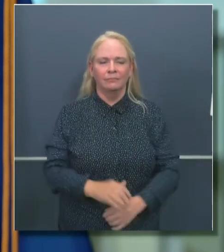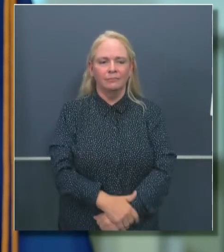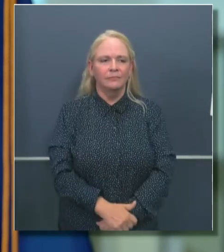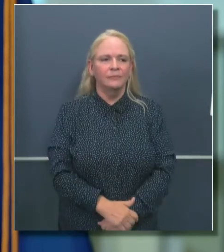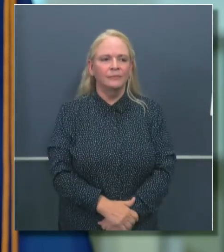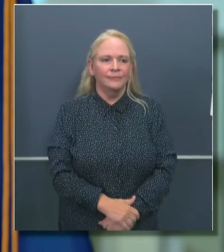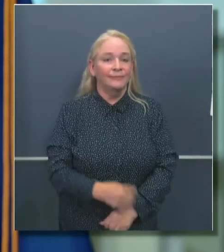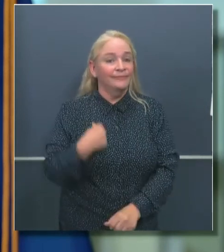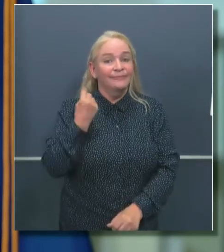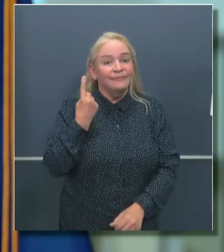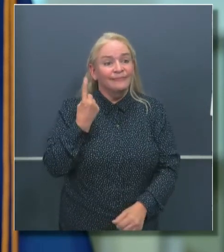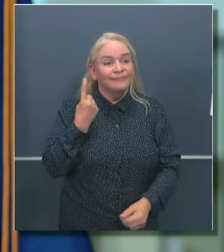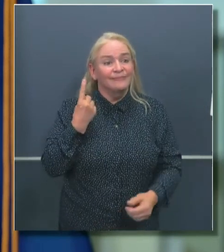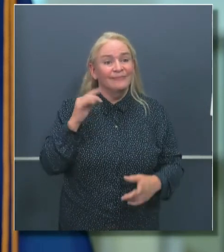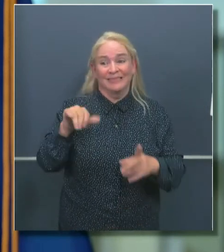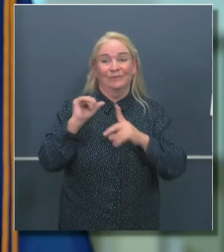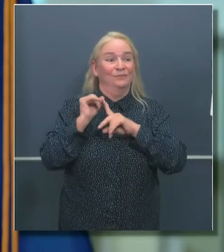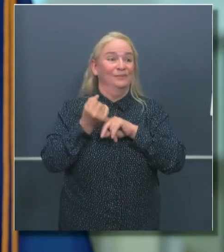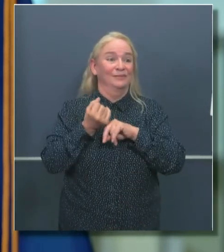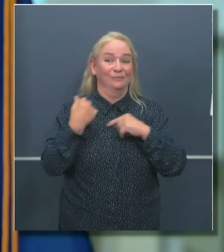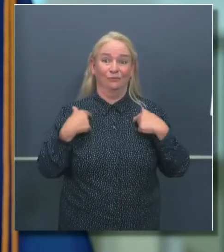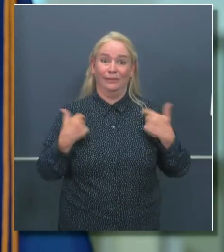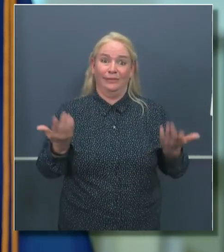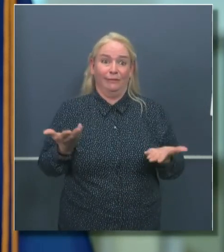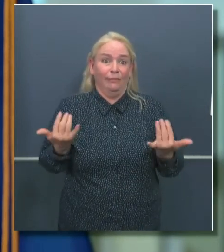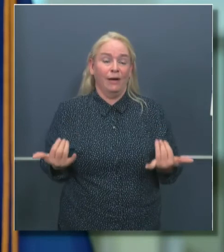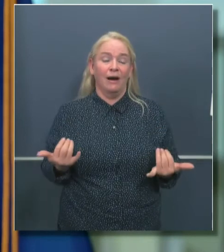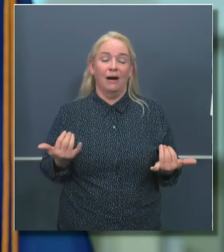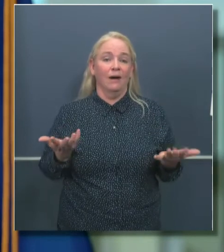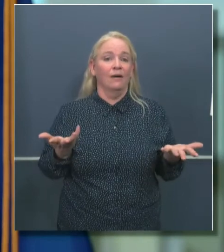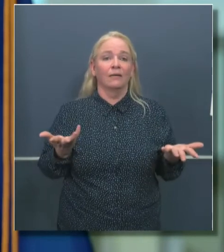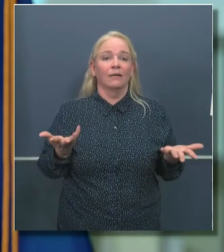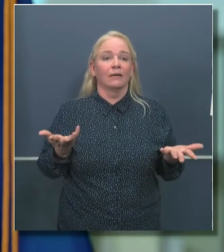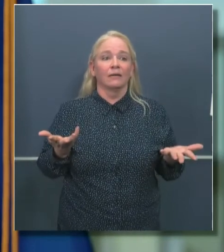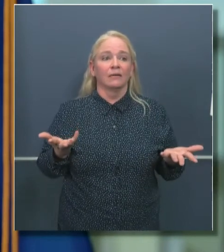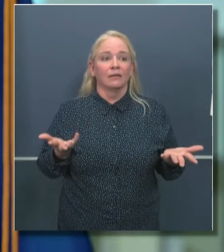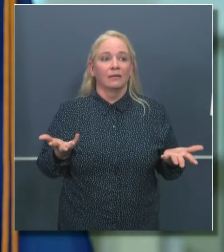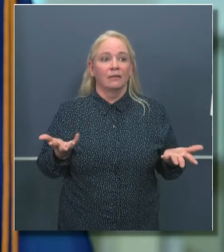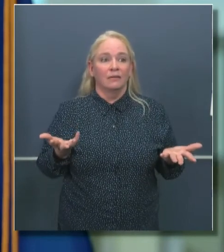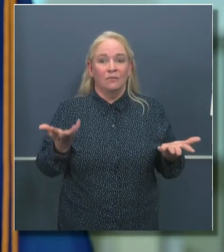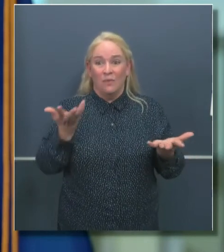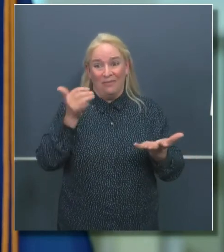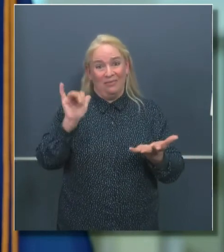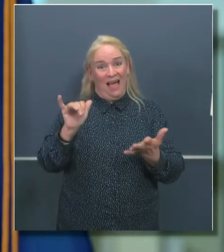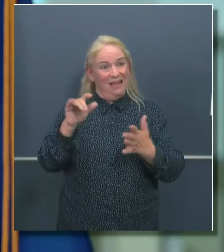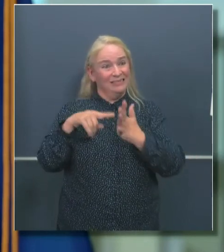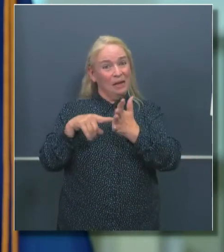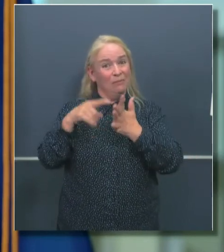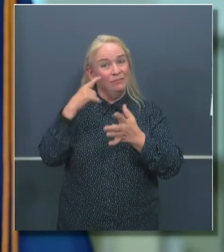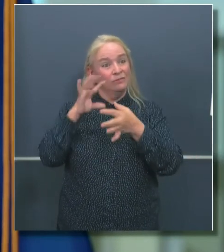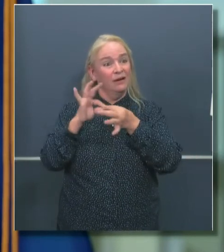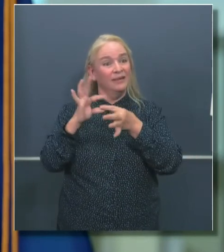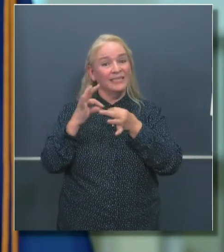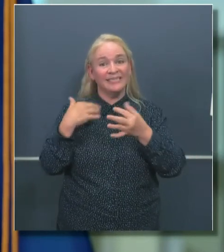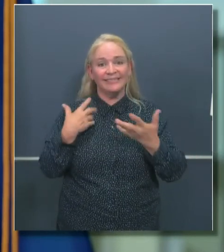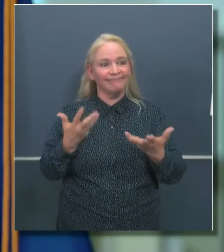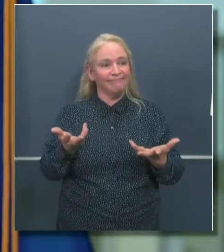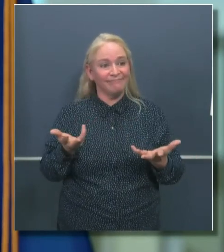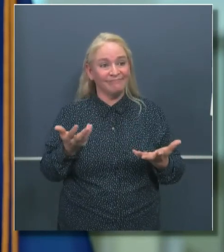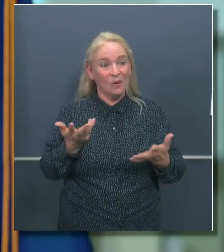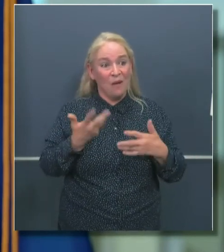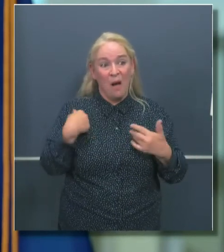dichotomy and, to the extent, the dialectic between those examples. And all I can offer is